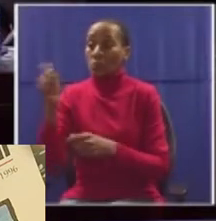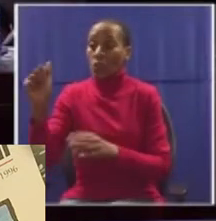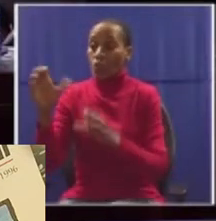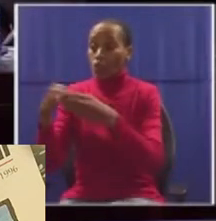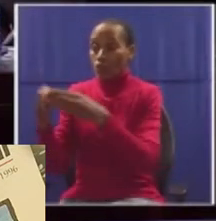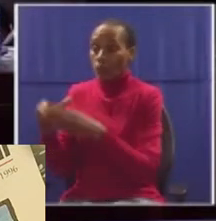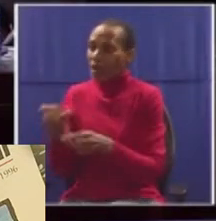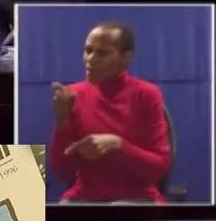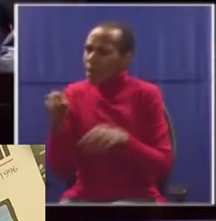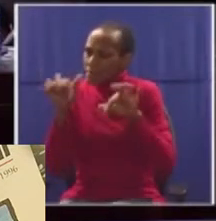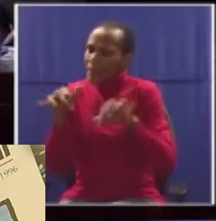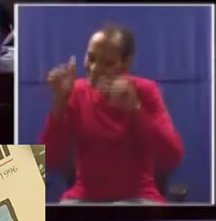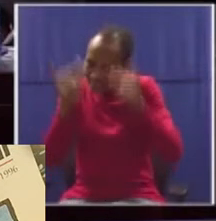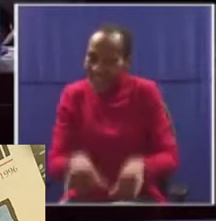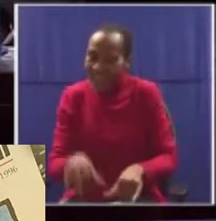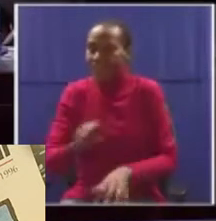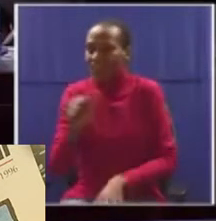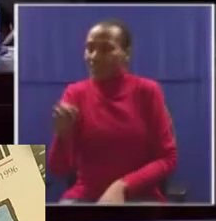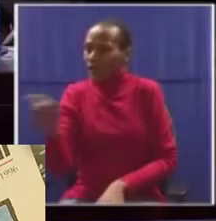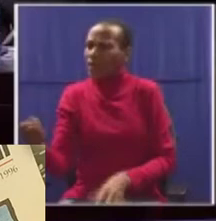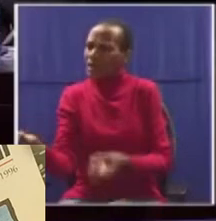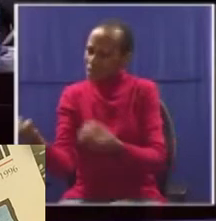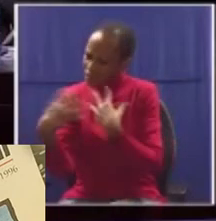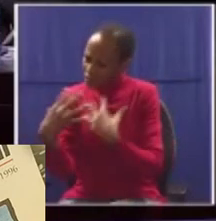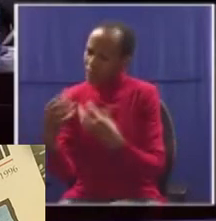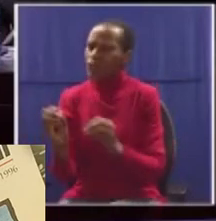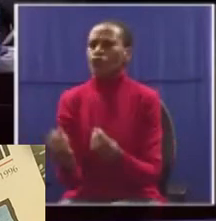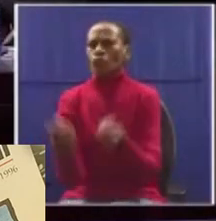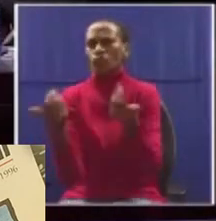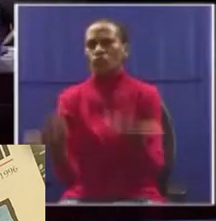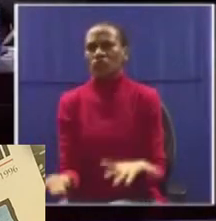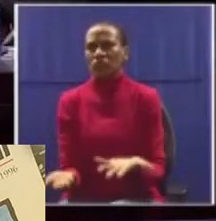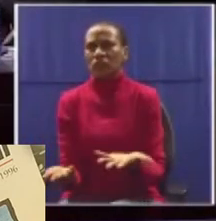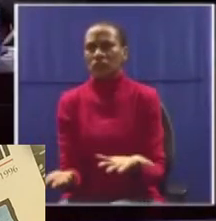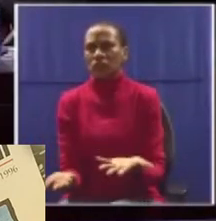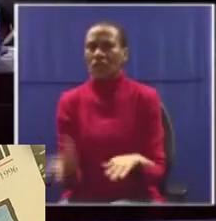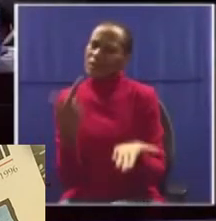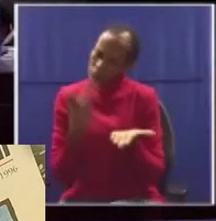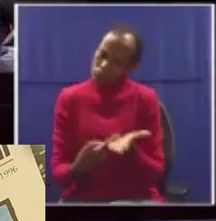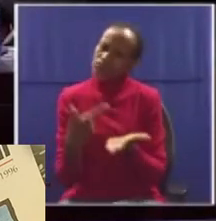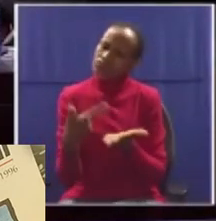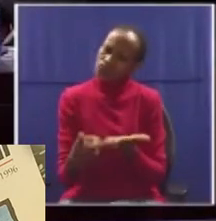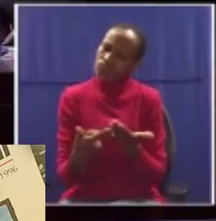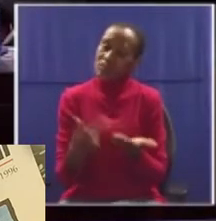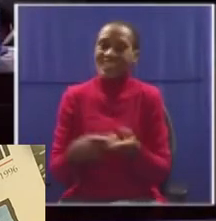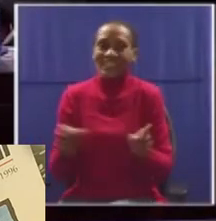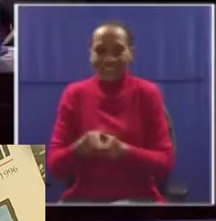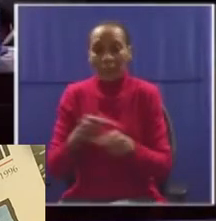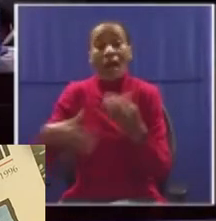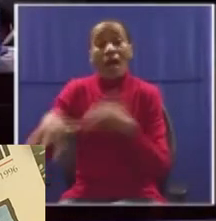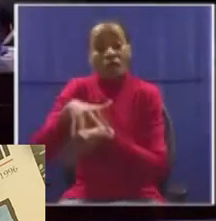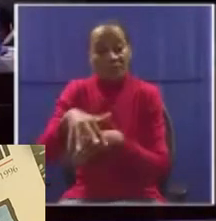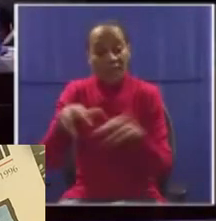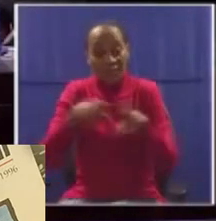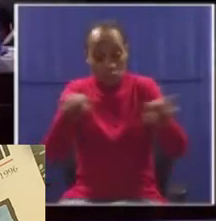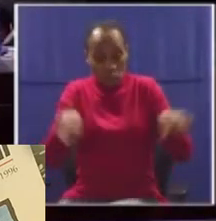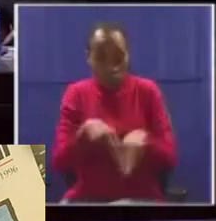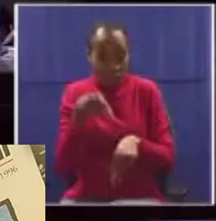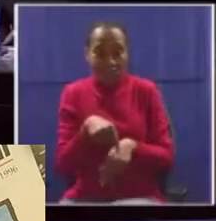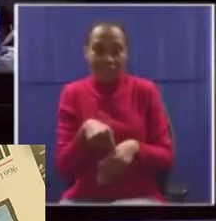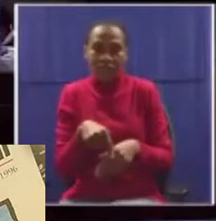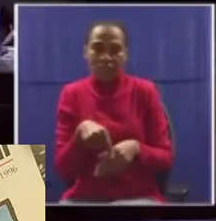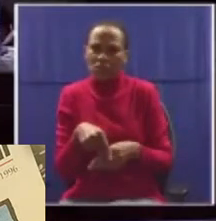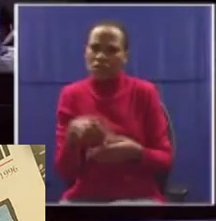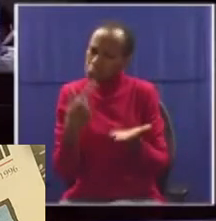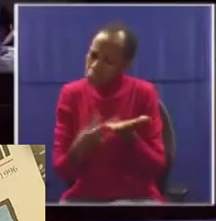Africans to debate with us even outside this room where it